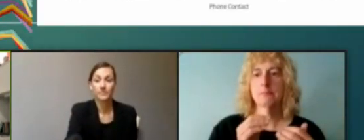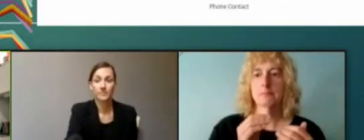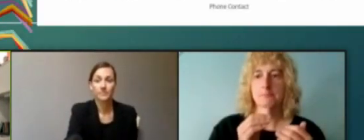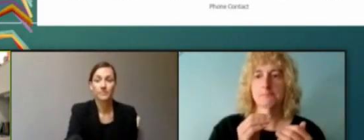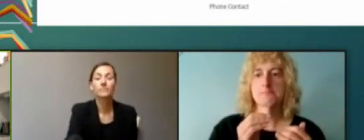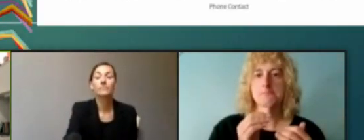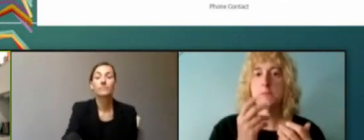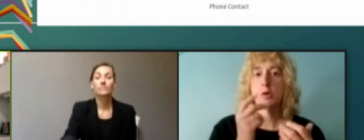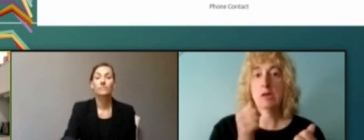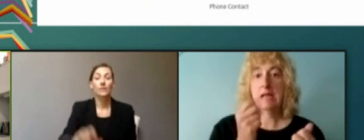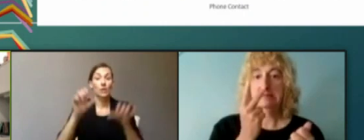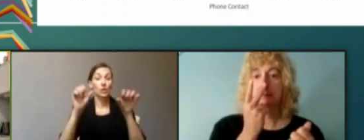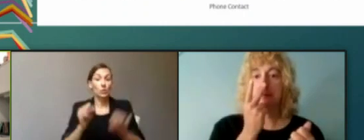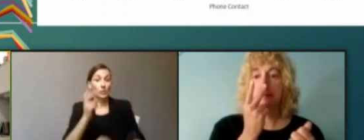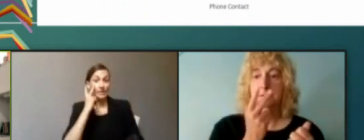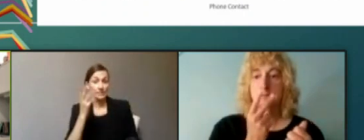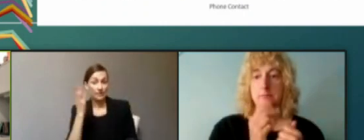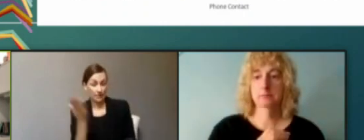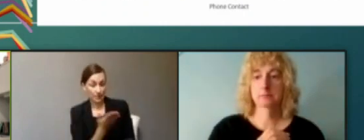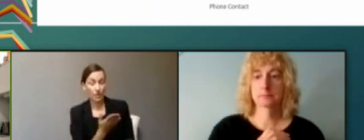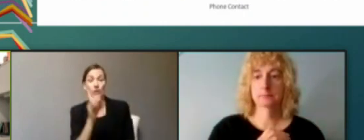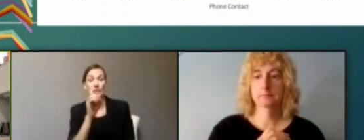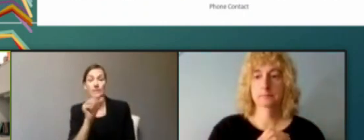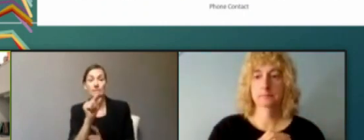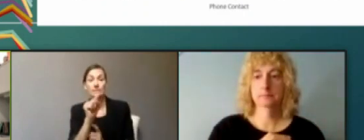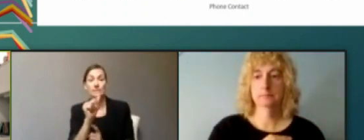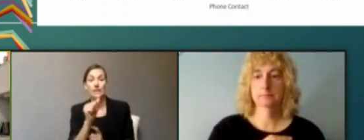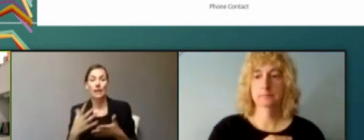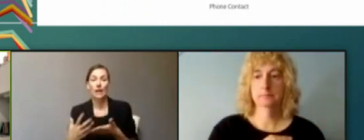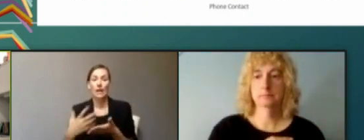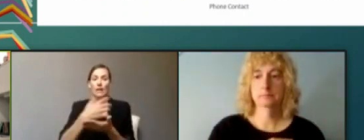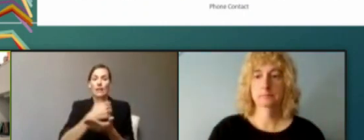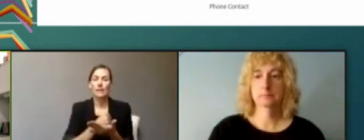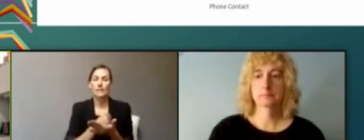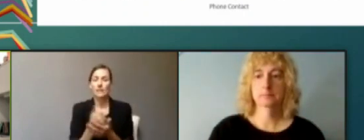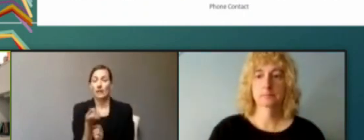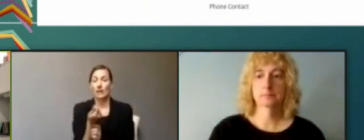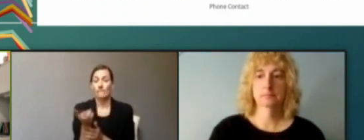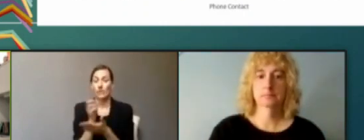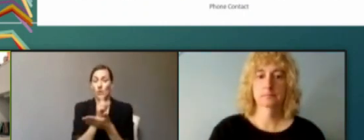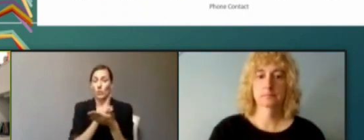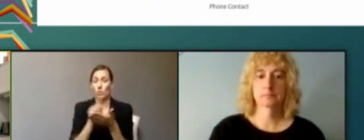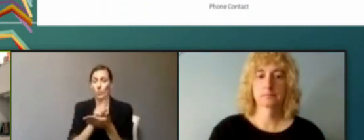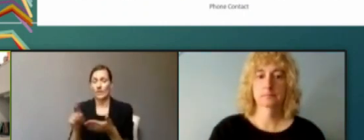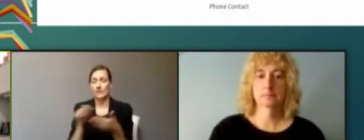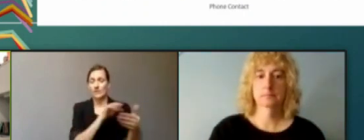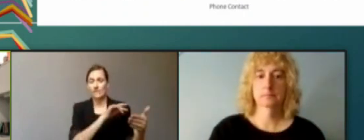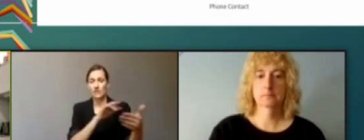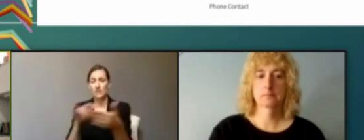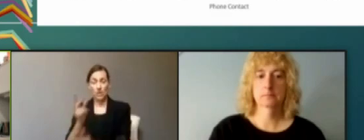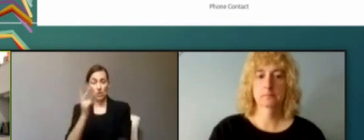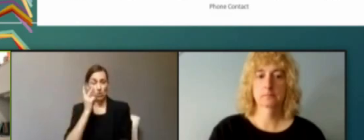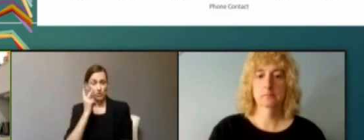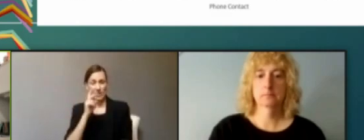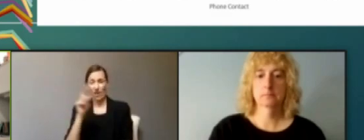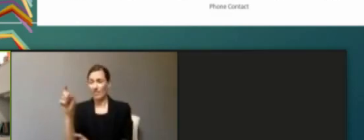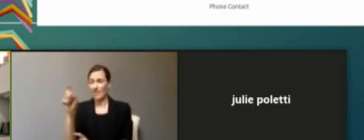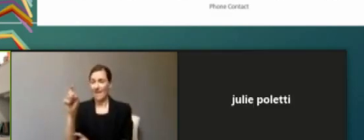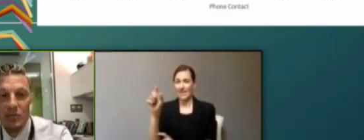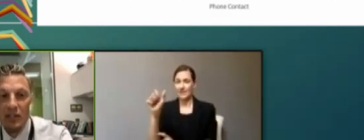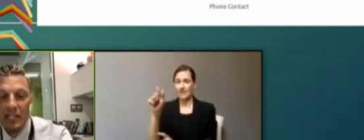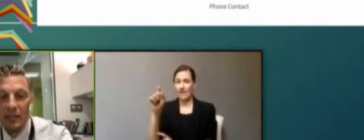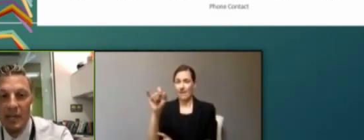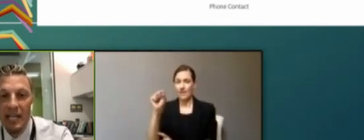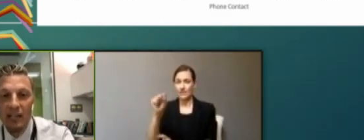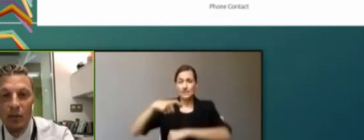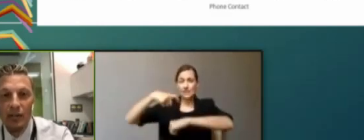And so what you can see here is some of the data that we collected during the few weeks of the study. And what you're seeing on the x-axis is, of course, the